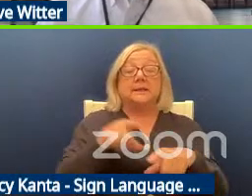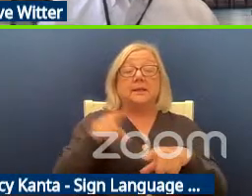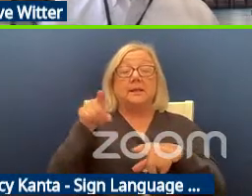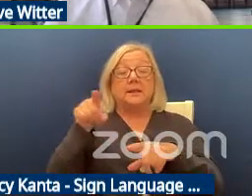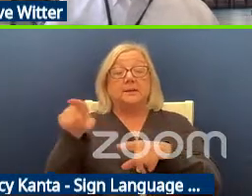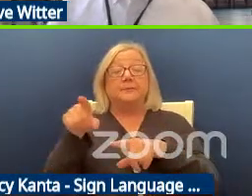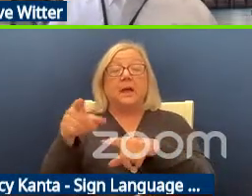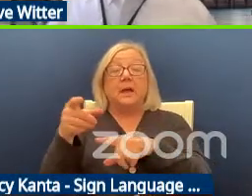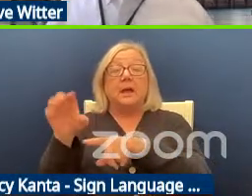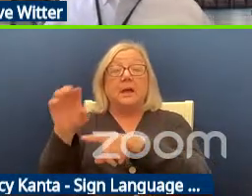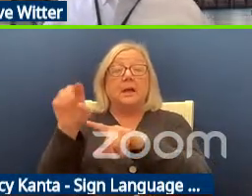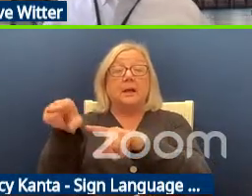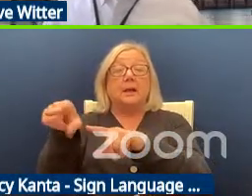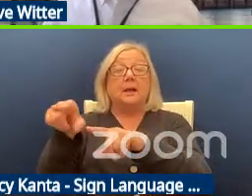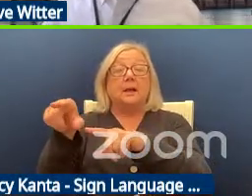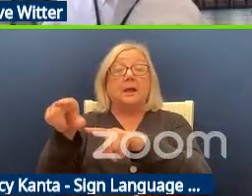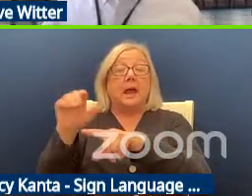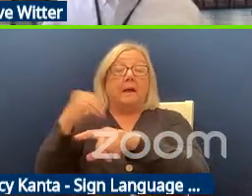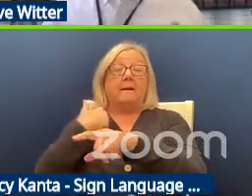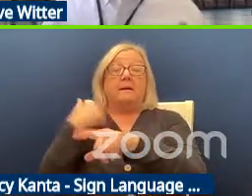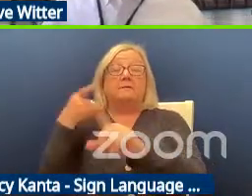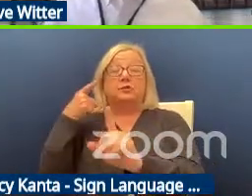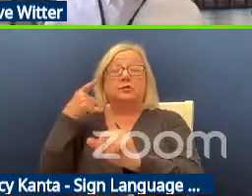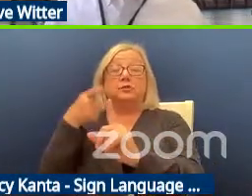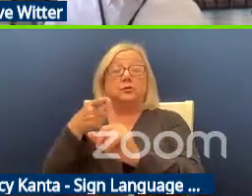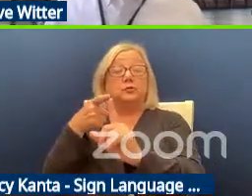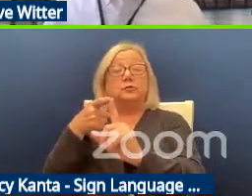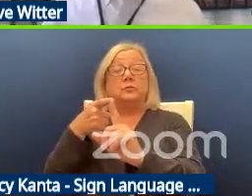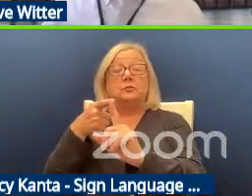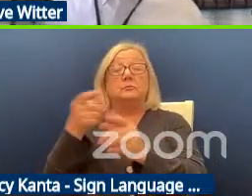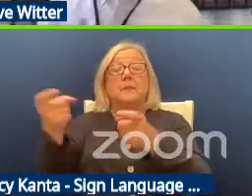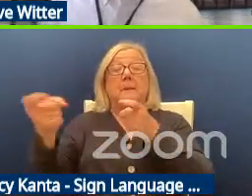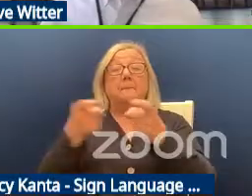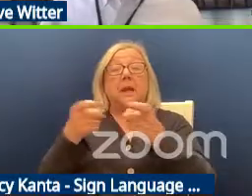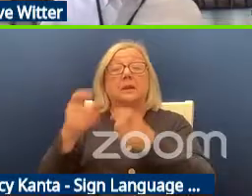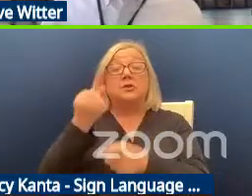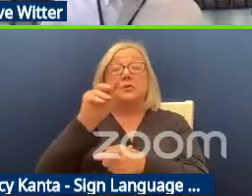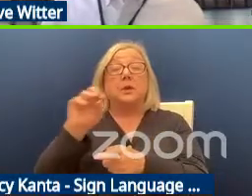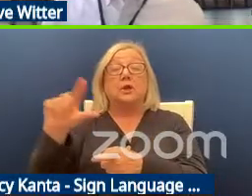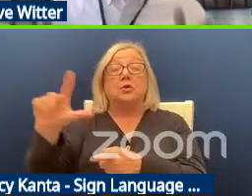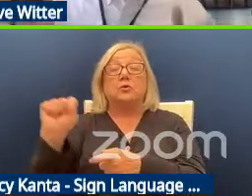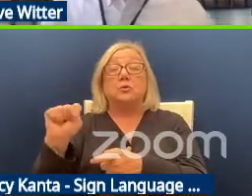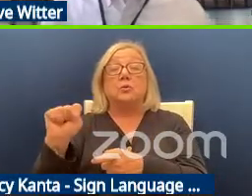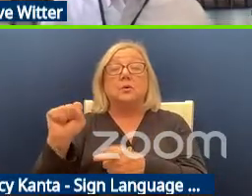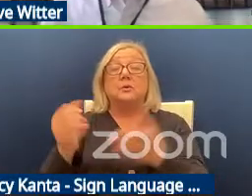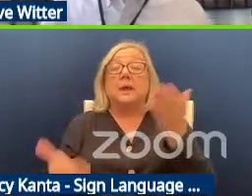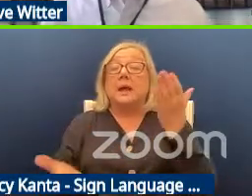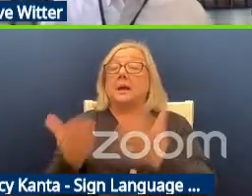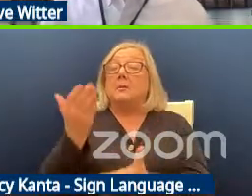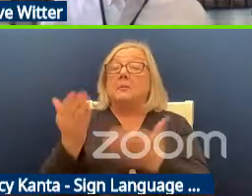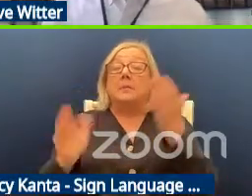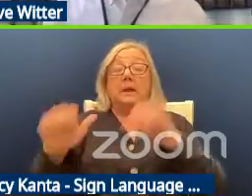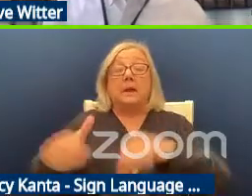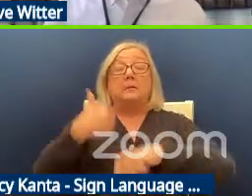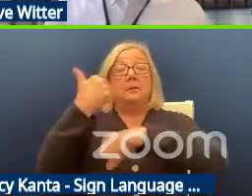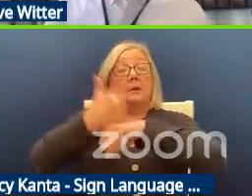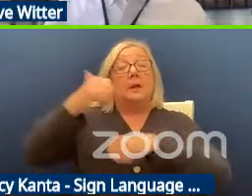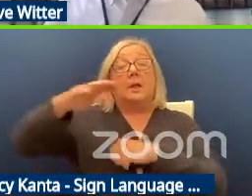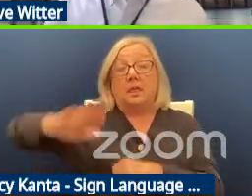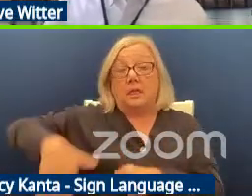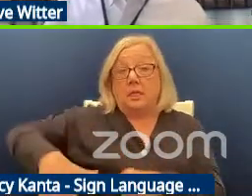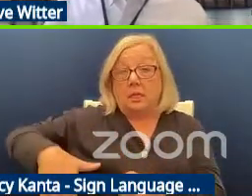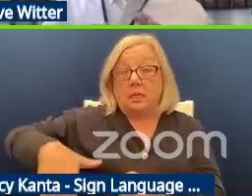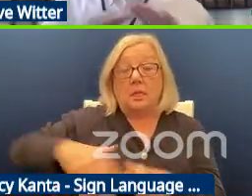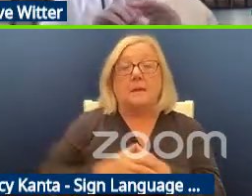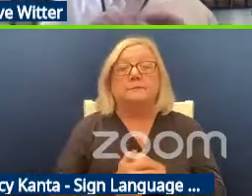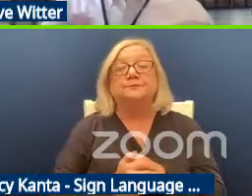future has certain transit demand management tools that may or may not be in place today. And